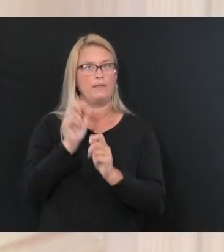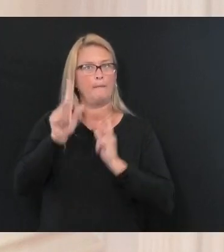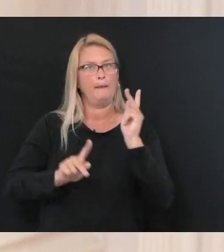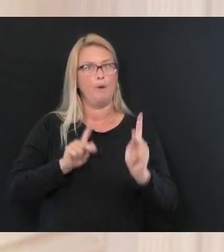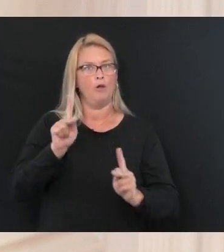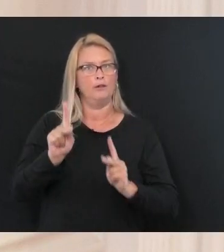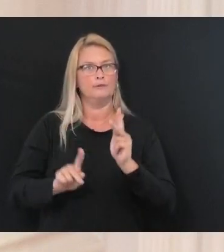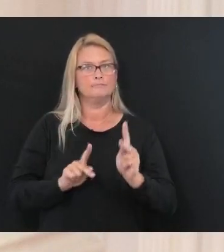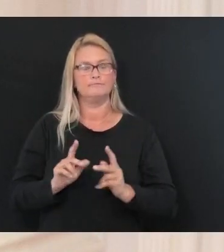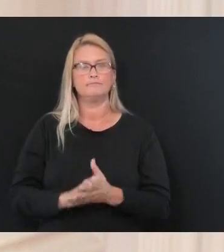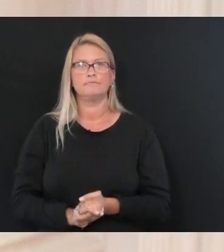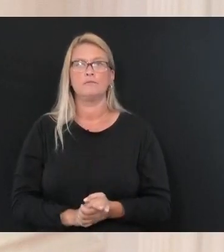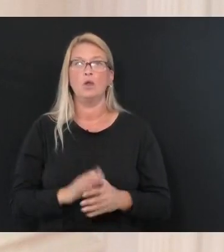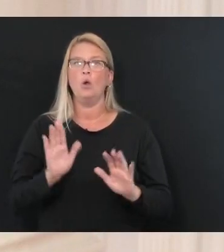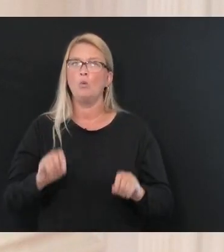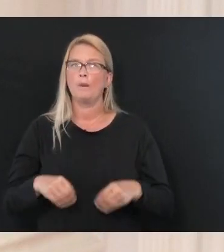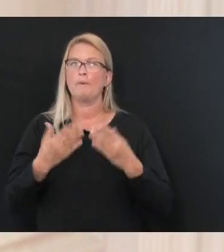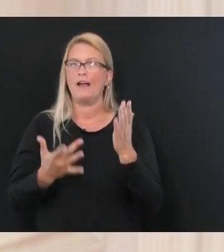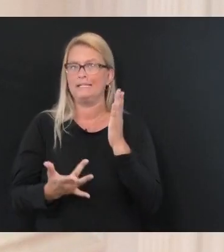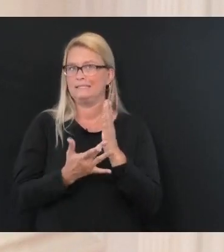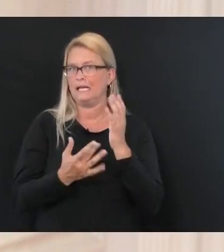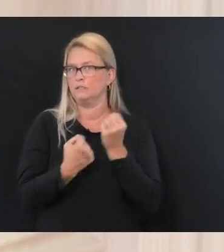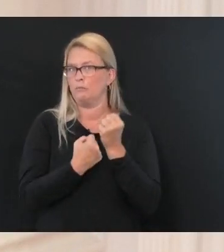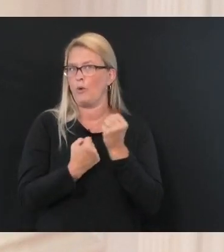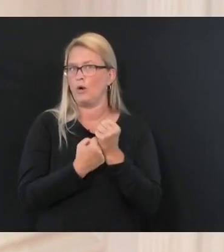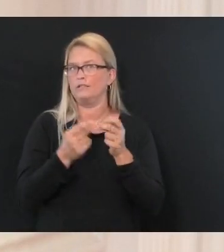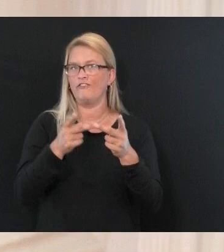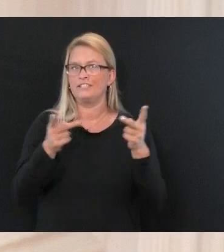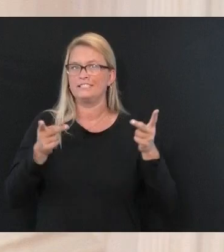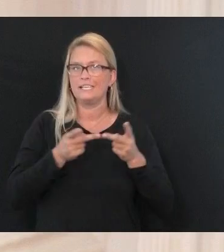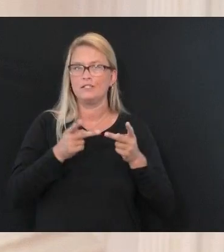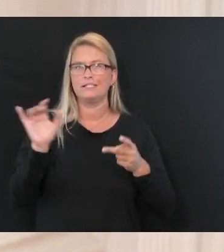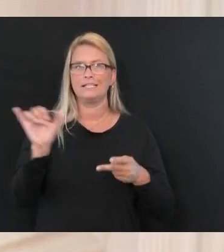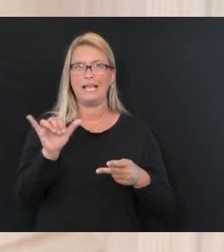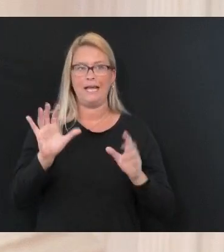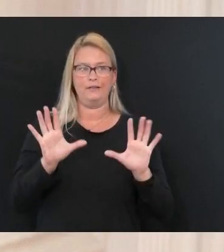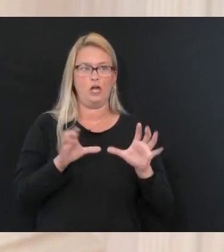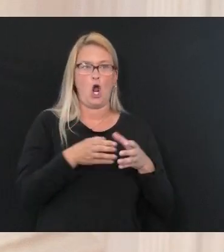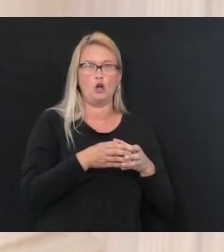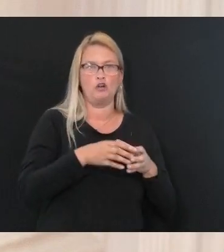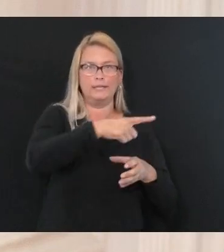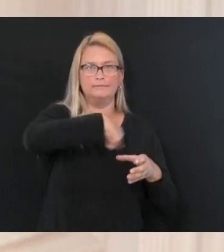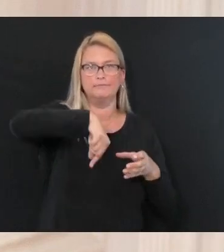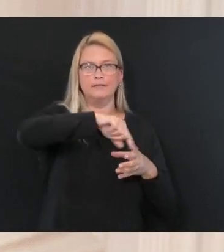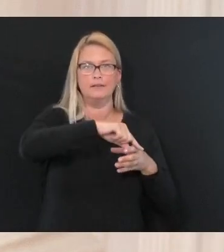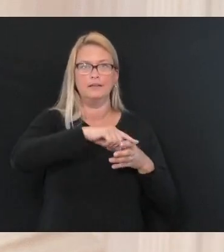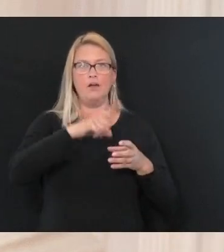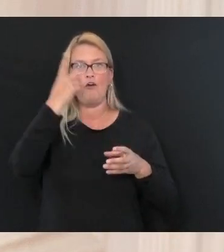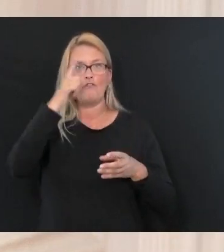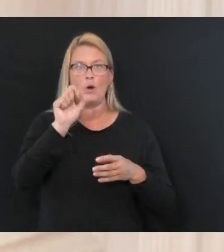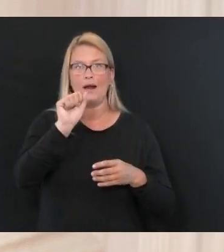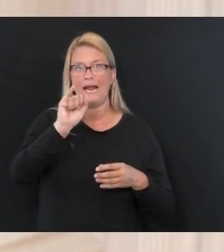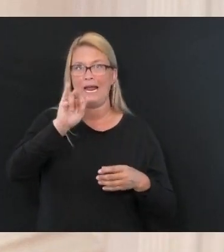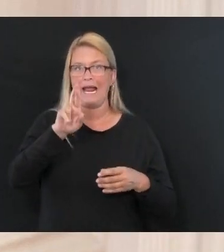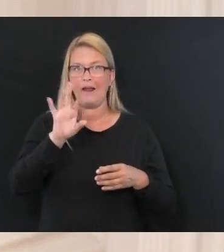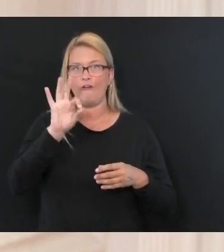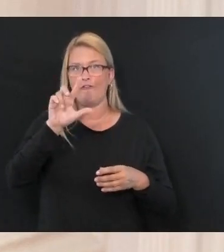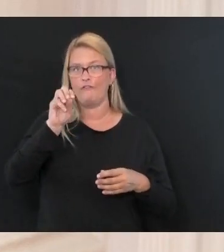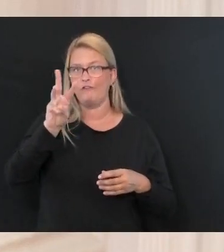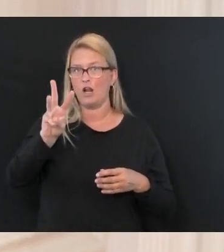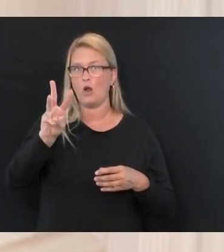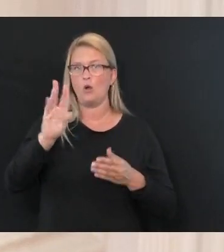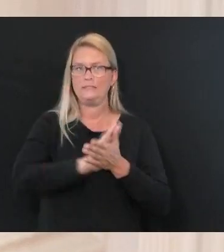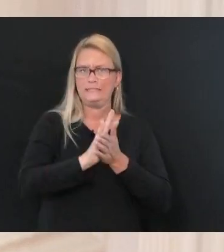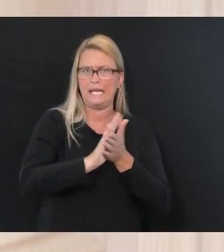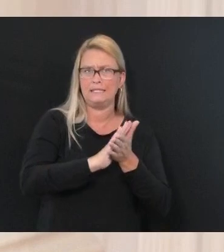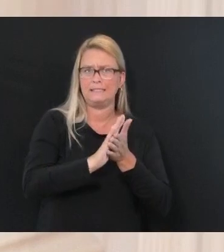We continue to provide technical support to facilities, particularly the congregate settings, related to airflow, sanitization, and